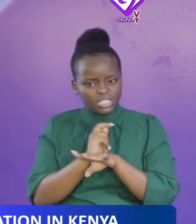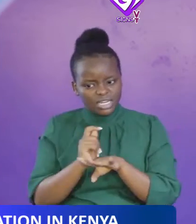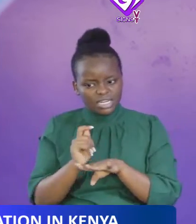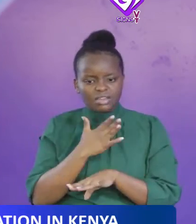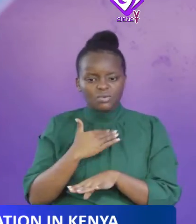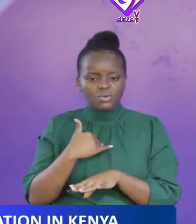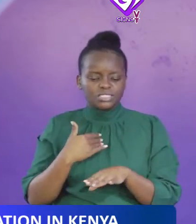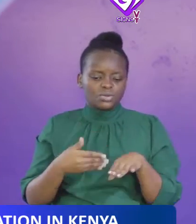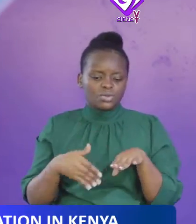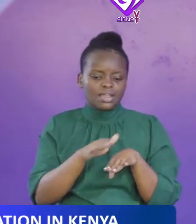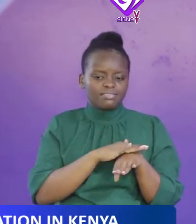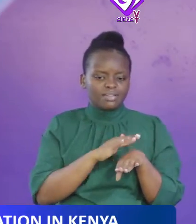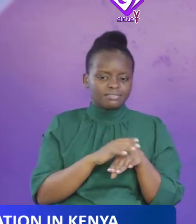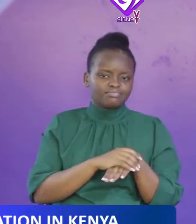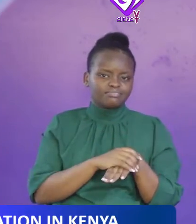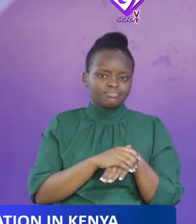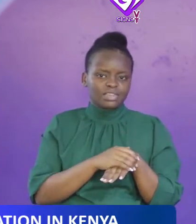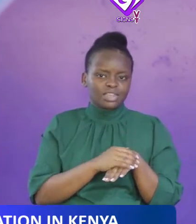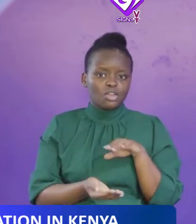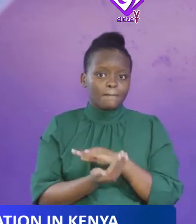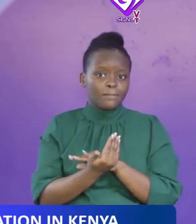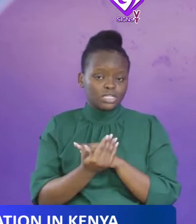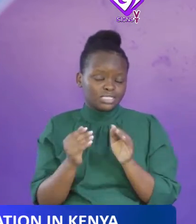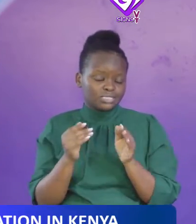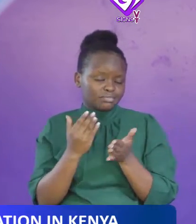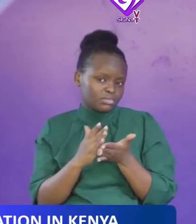cover up your morning sessions.